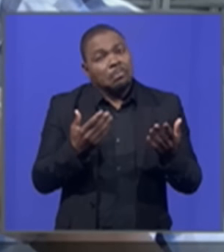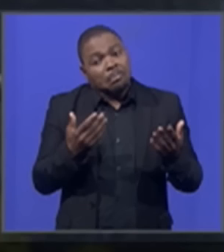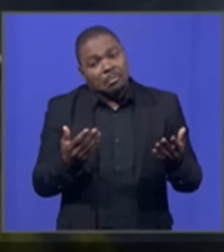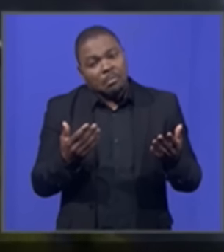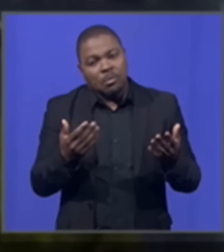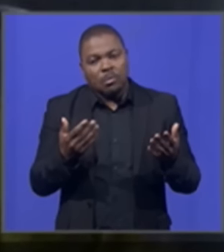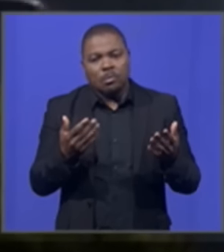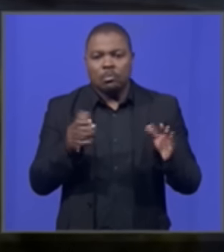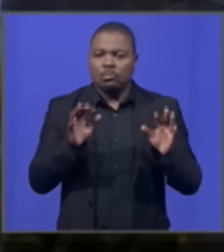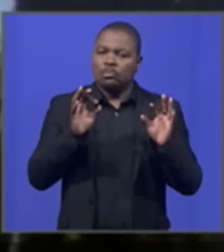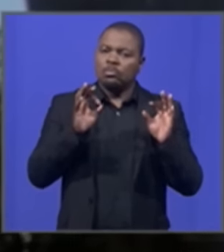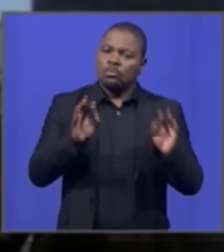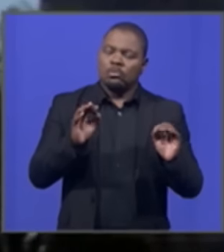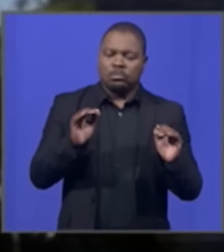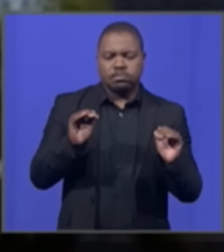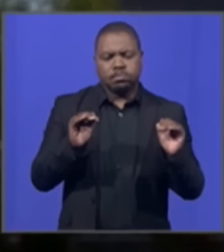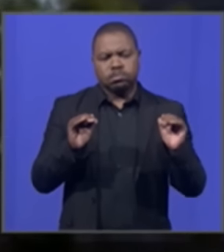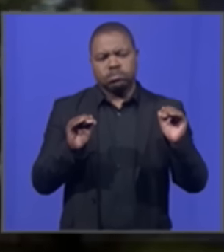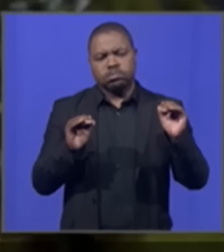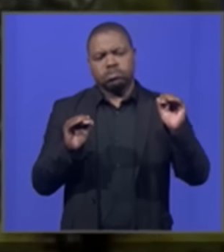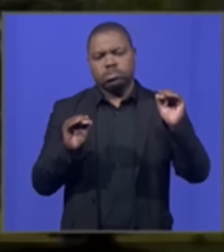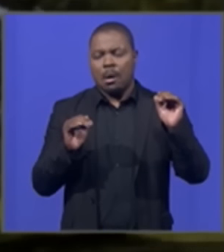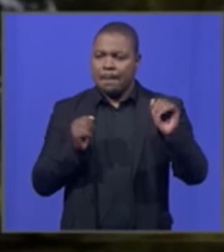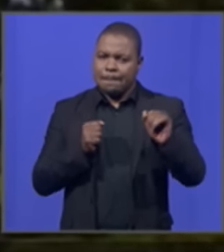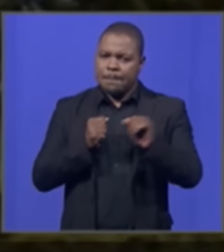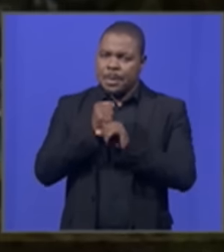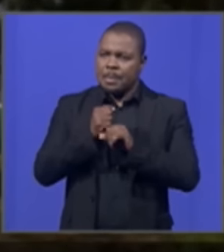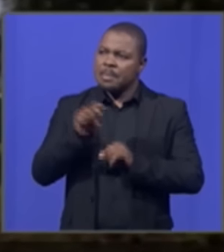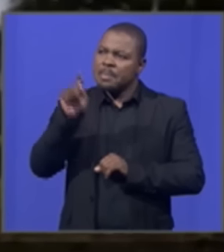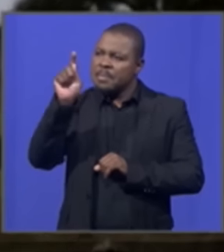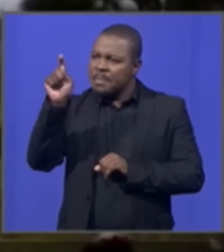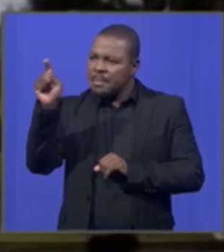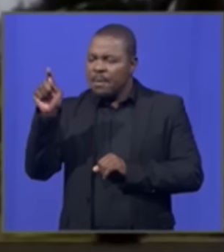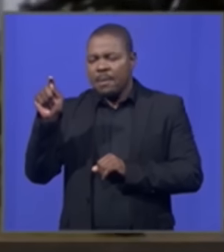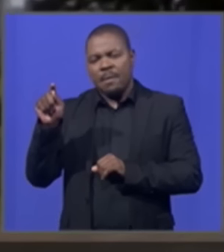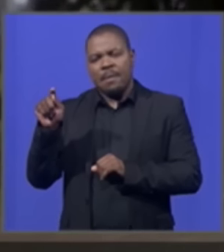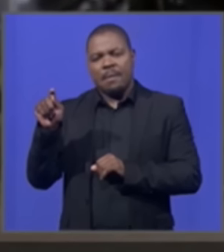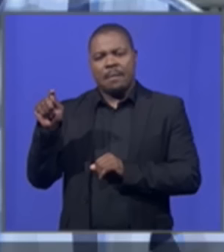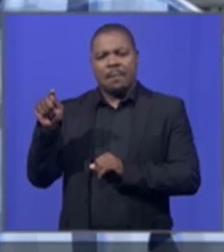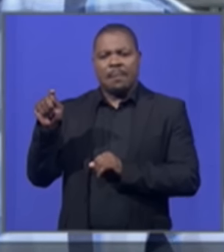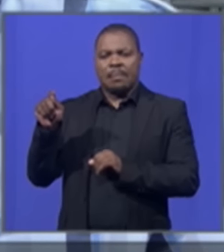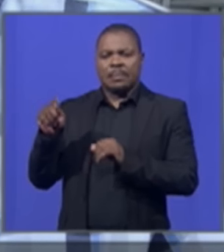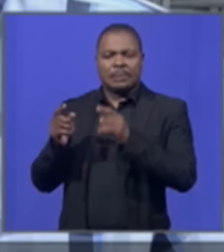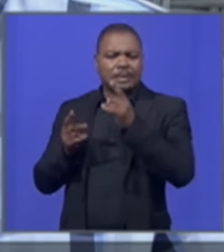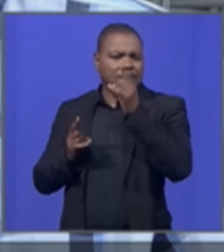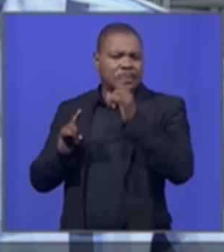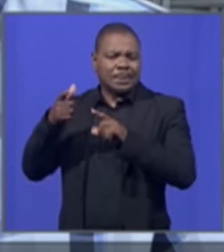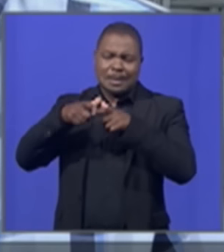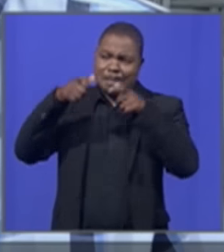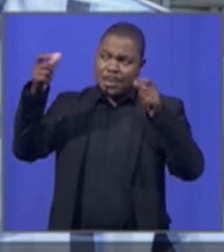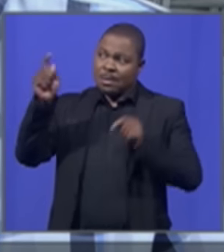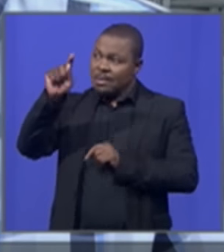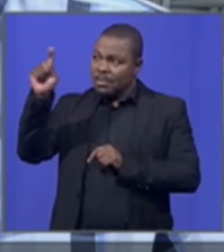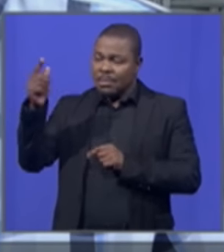that it is able to compete with key cities,